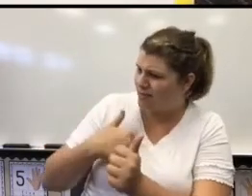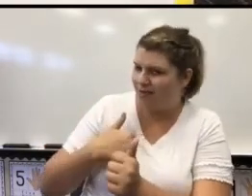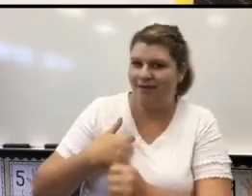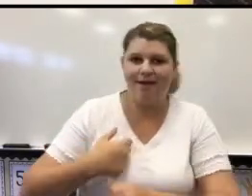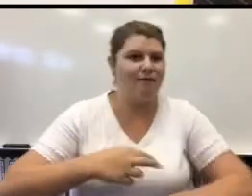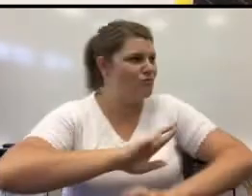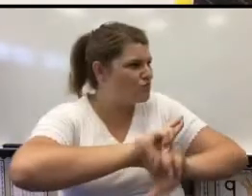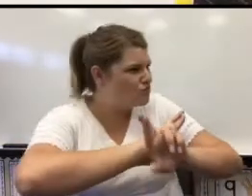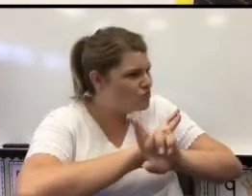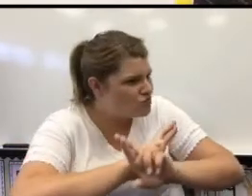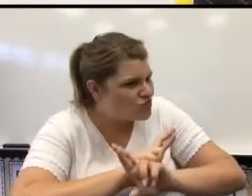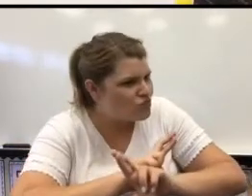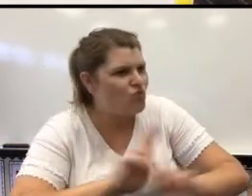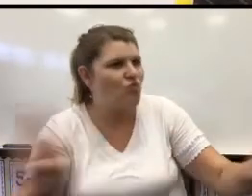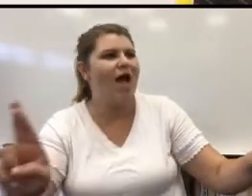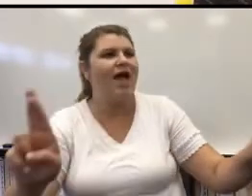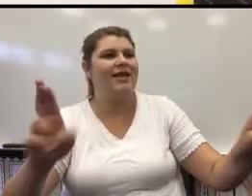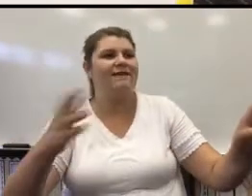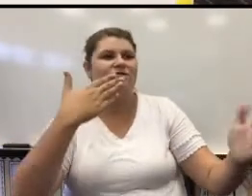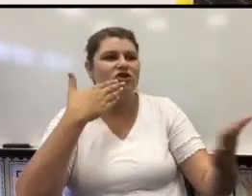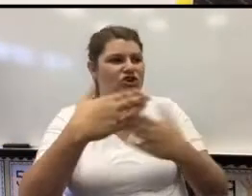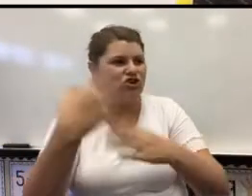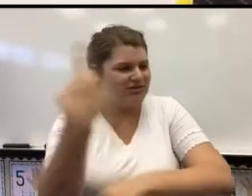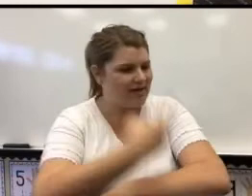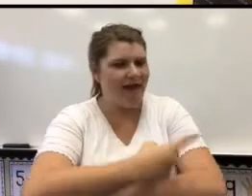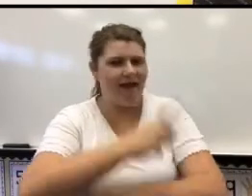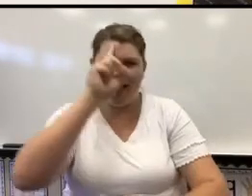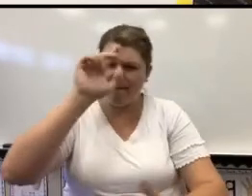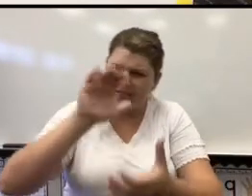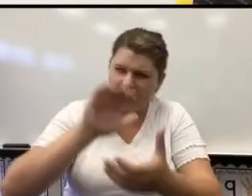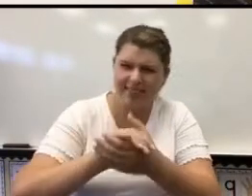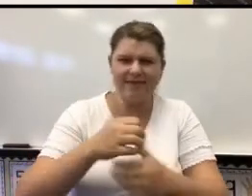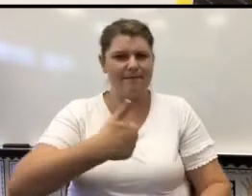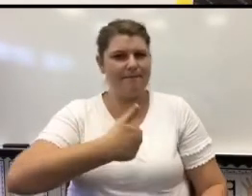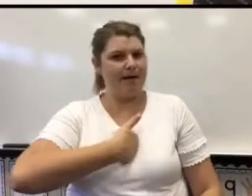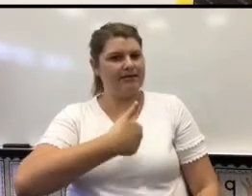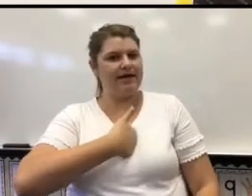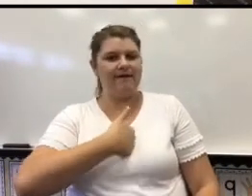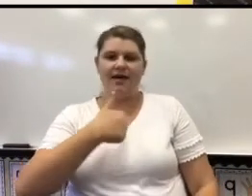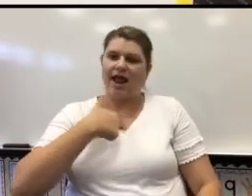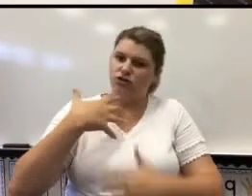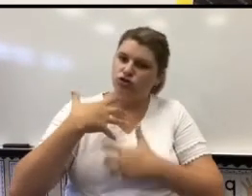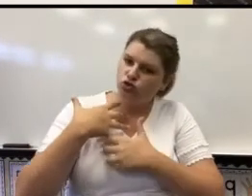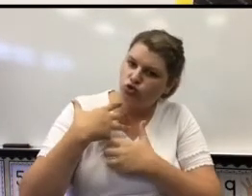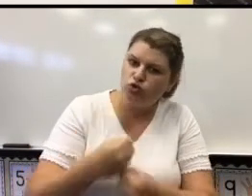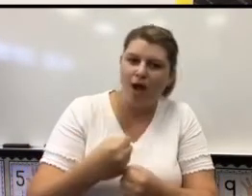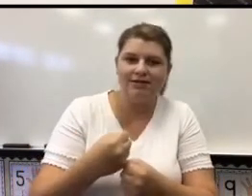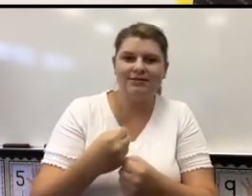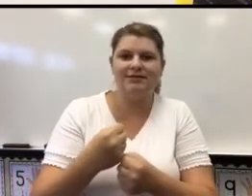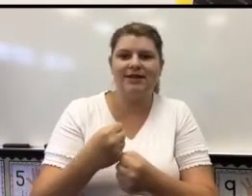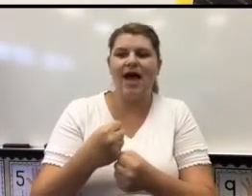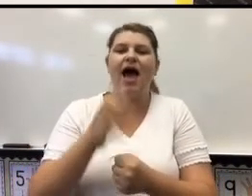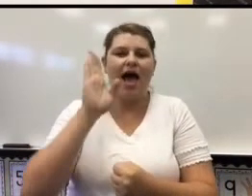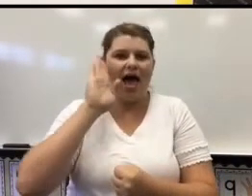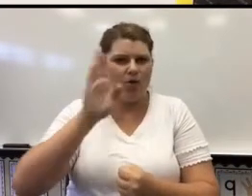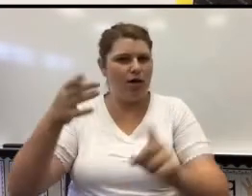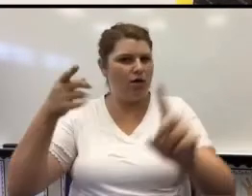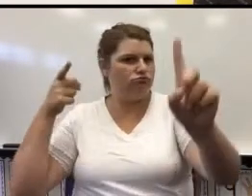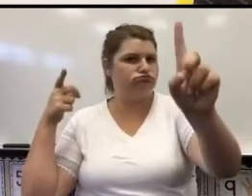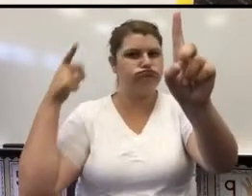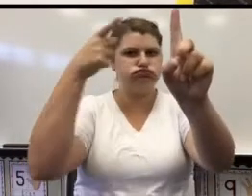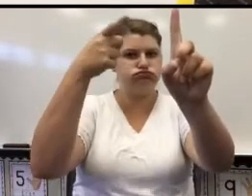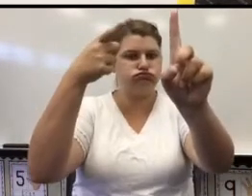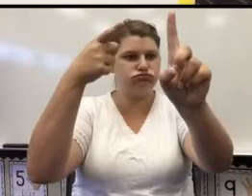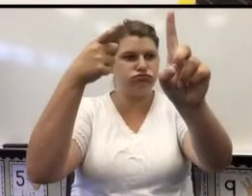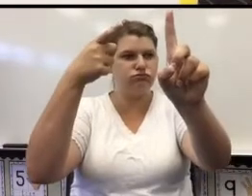beliefs. Then she asked George to repeat after her. I am ready for a great day. I believe in myself, and I